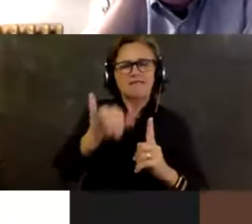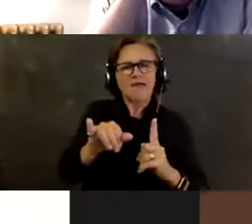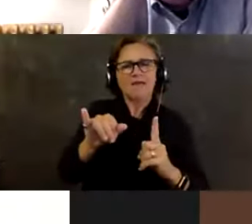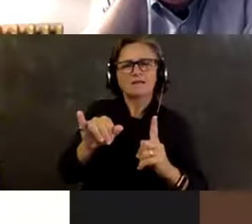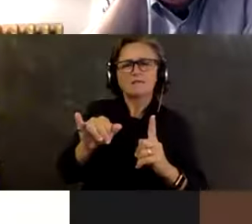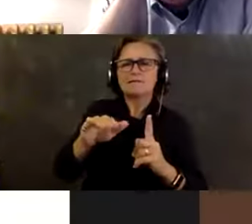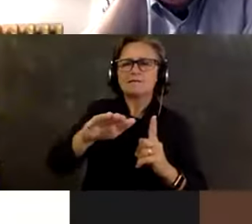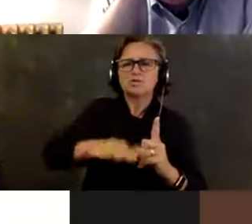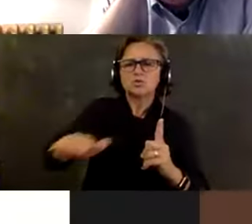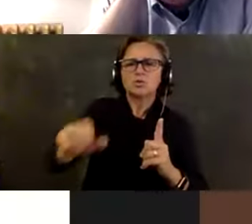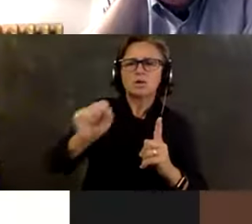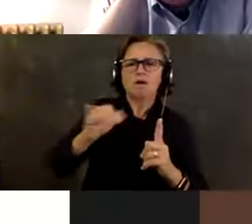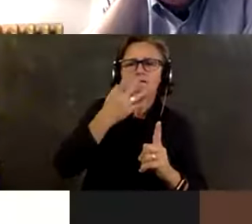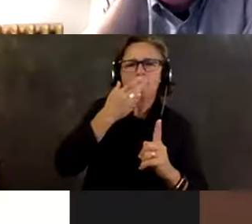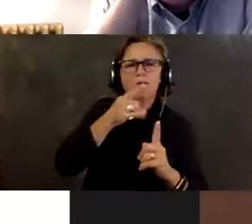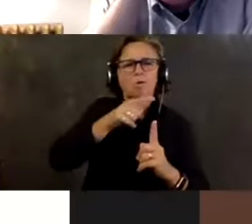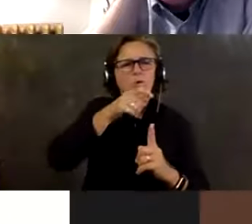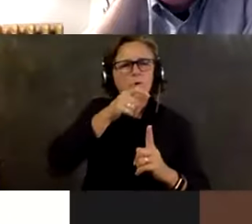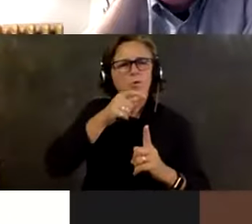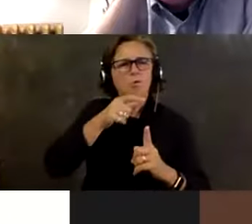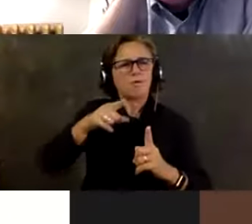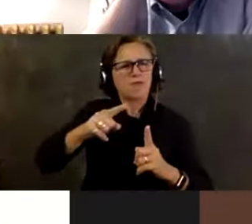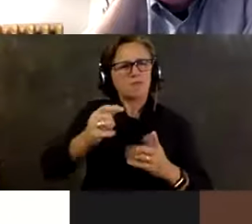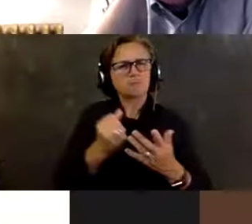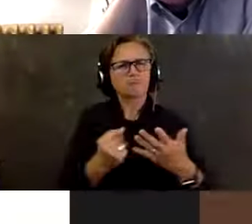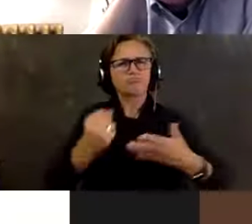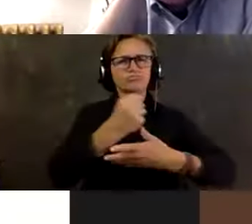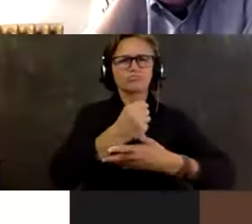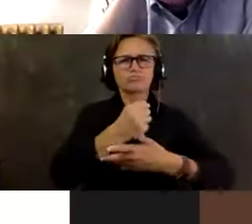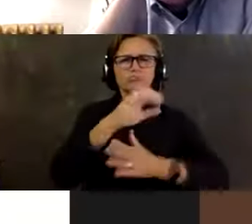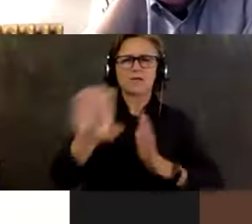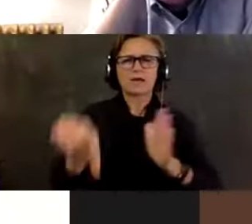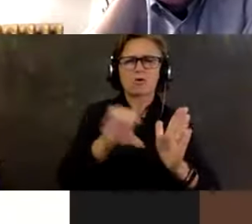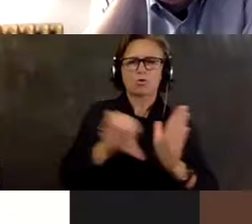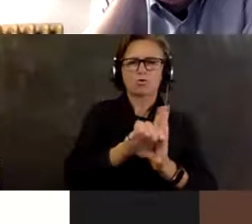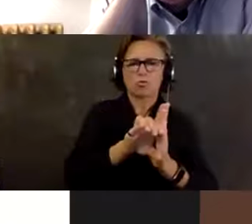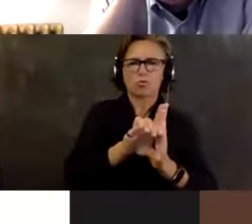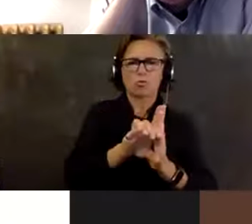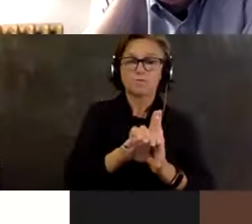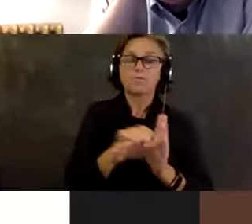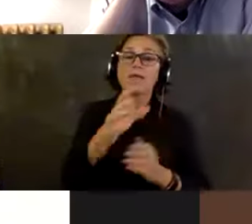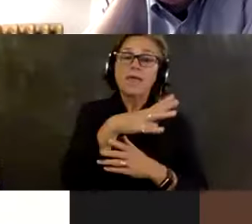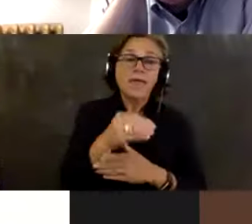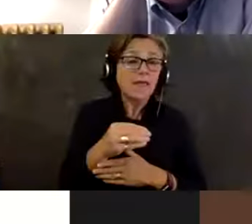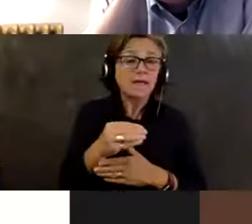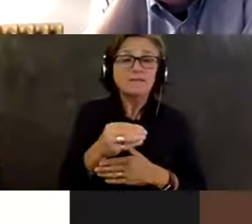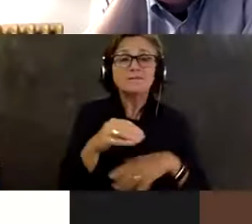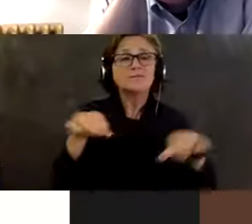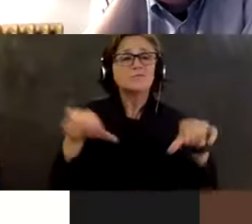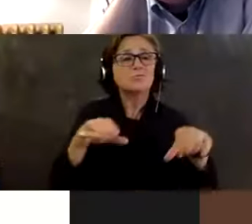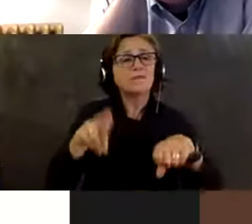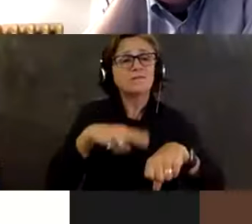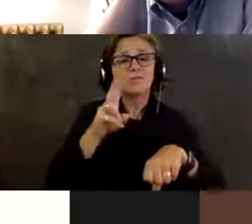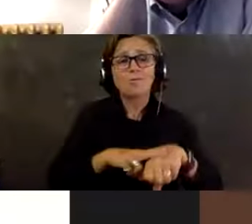racism. And again, we also want to find books that have kids where they're just doing normal activities.